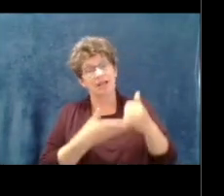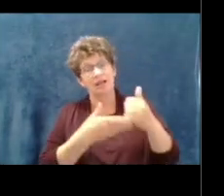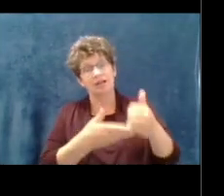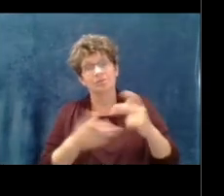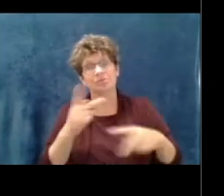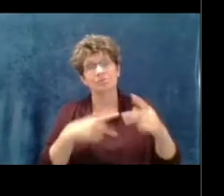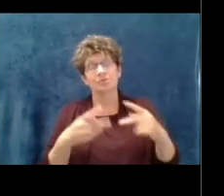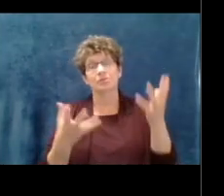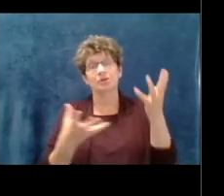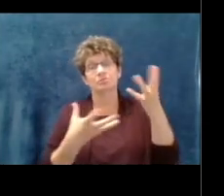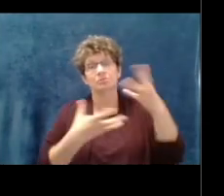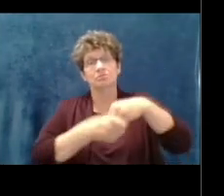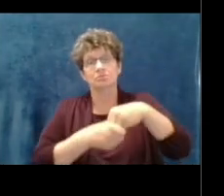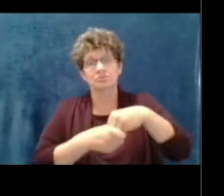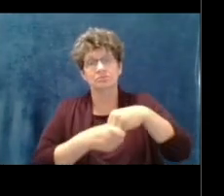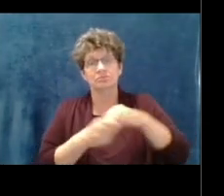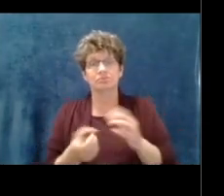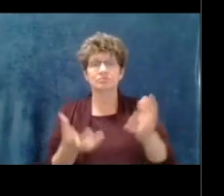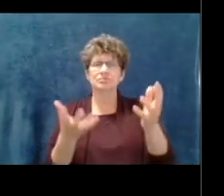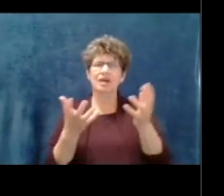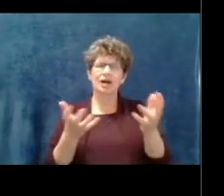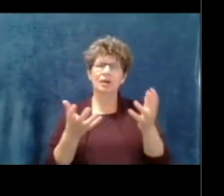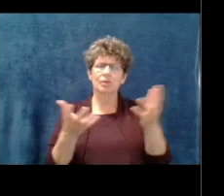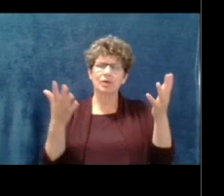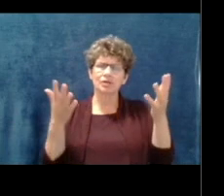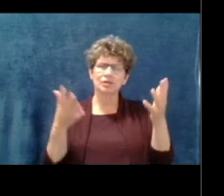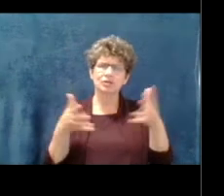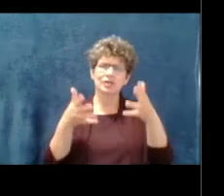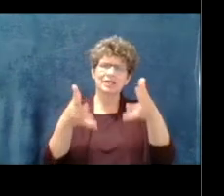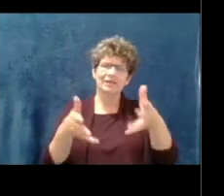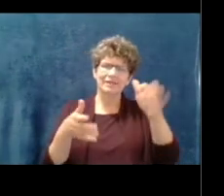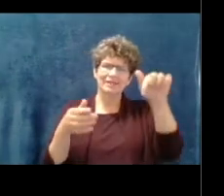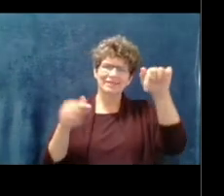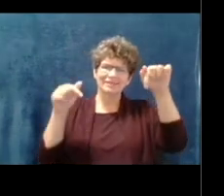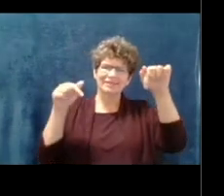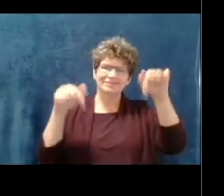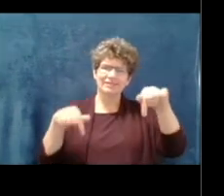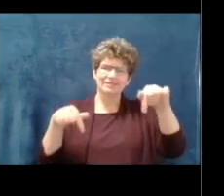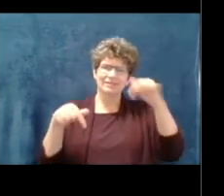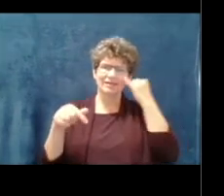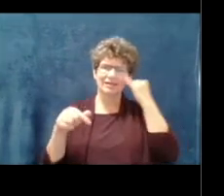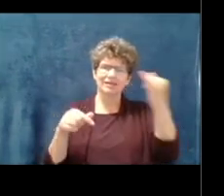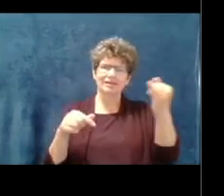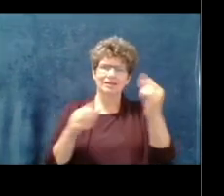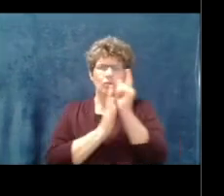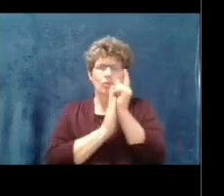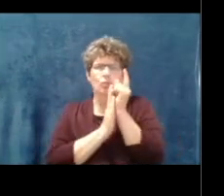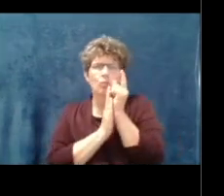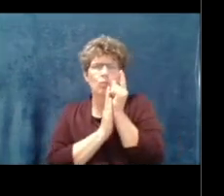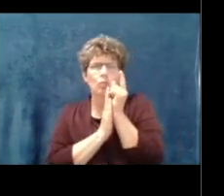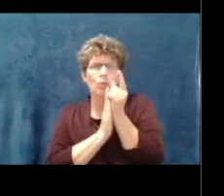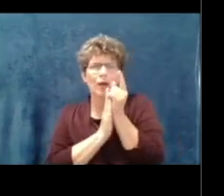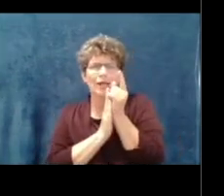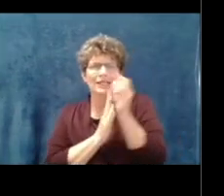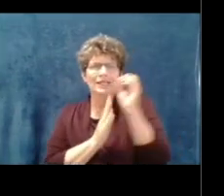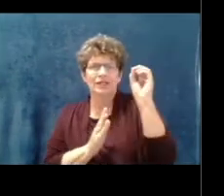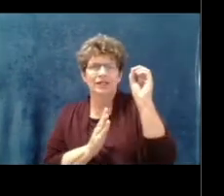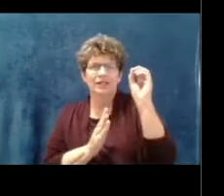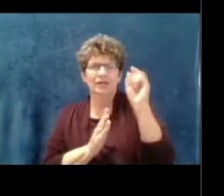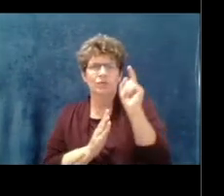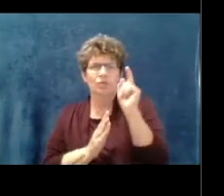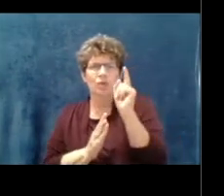you with this idea here around the 1 degree effect. In this